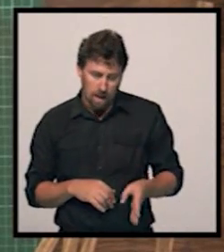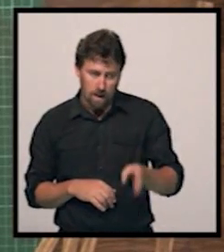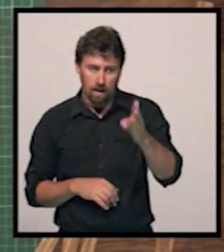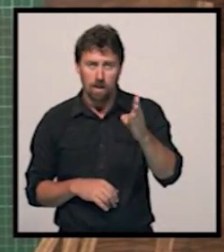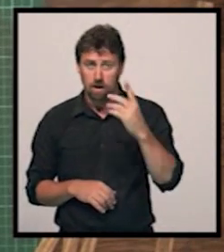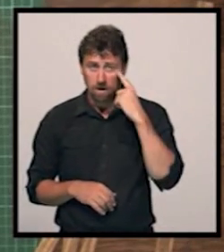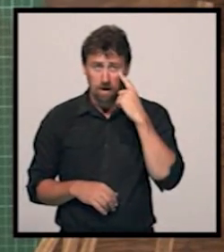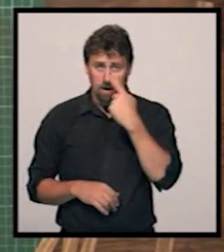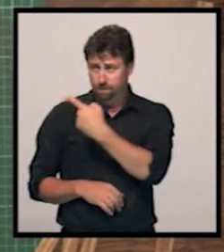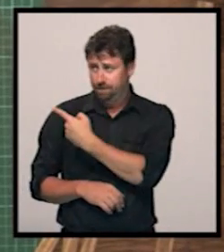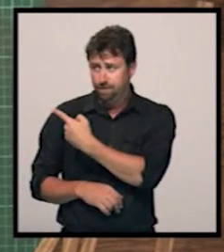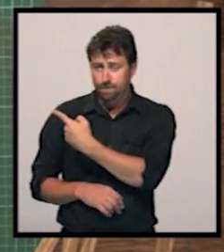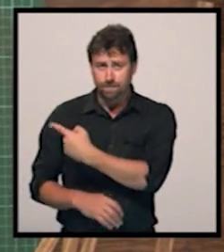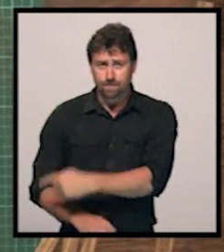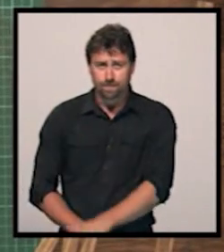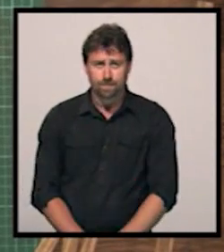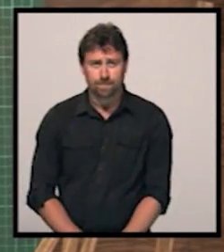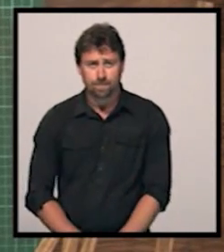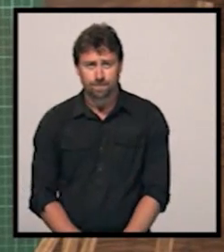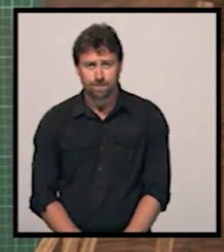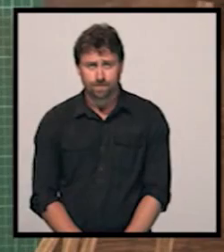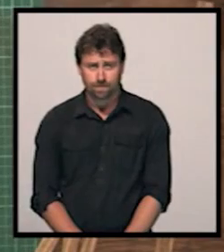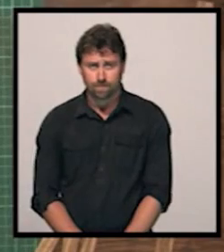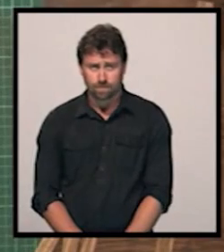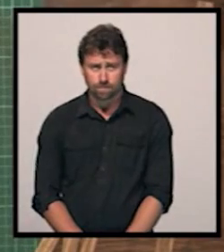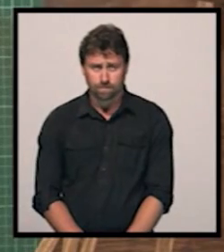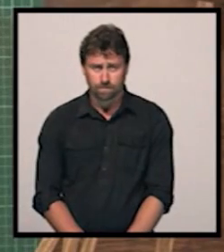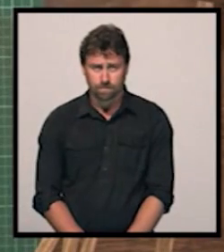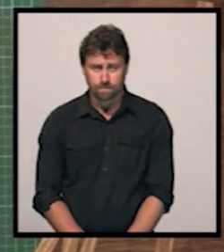if you just cut a mitre,